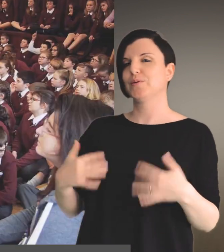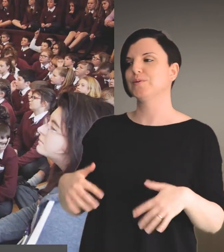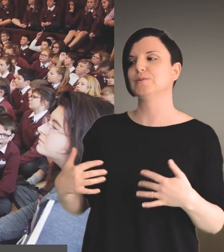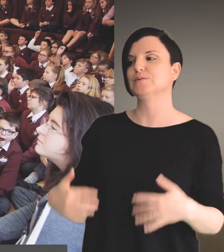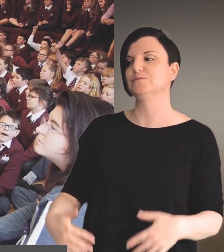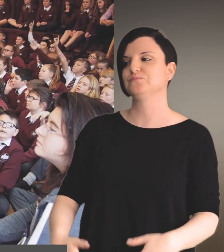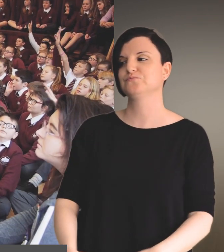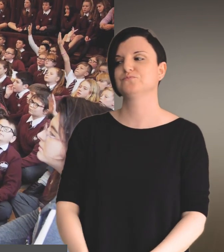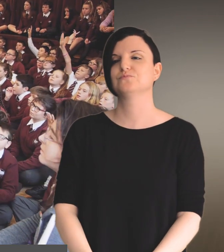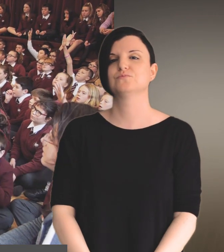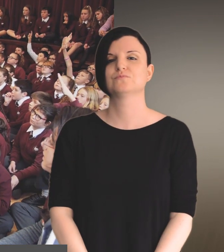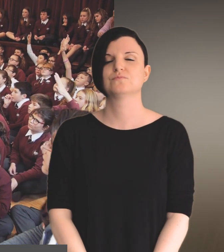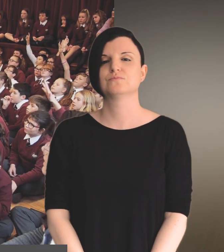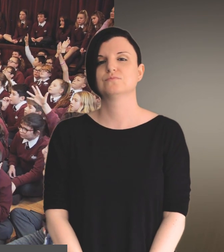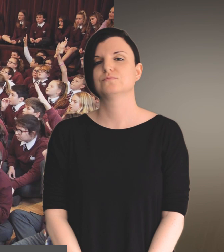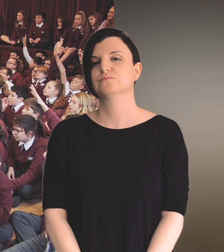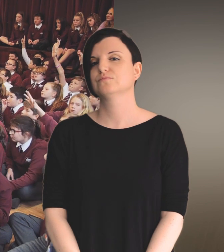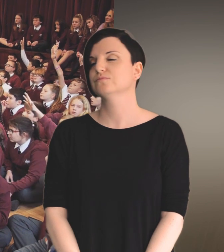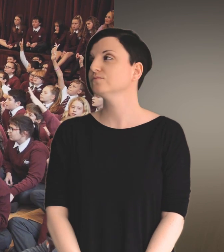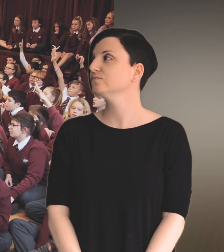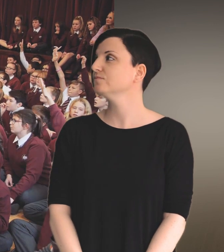really insightful, thoughtful questions as well.